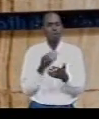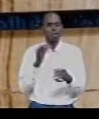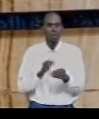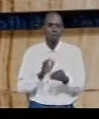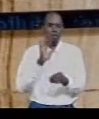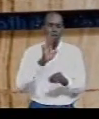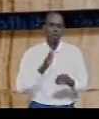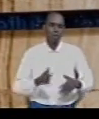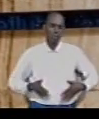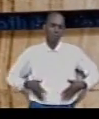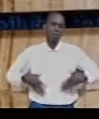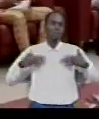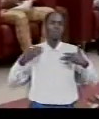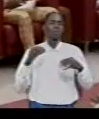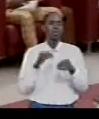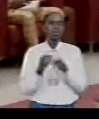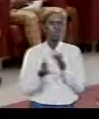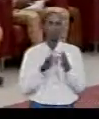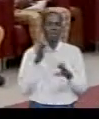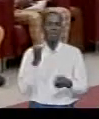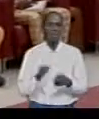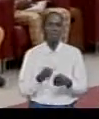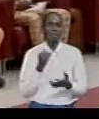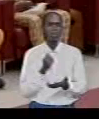become all in all in your life.